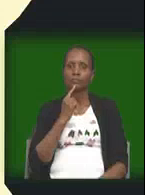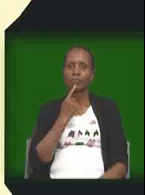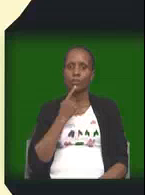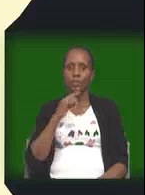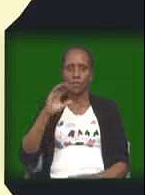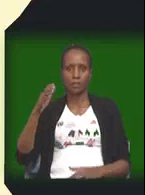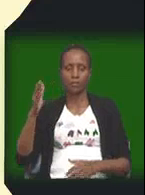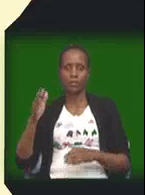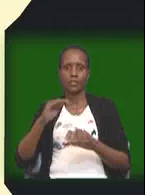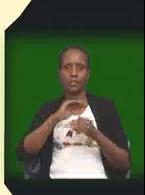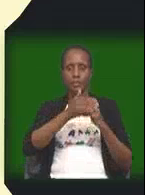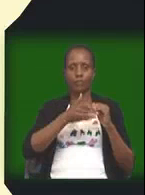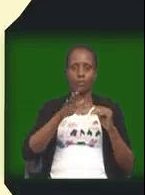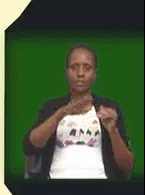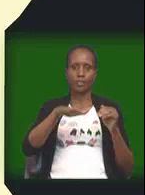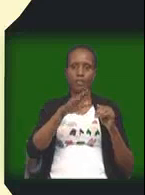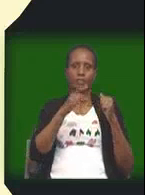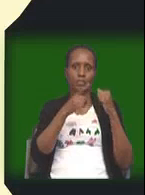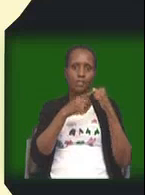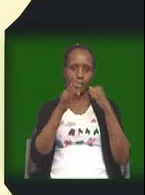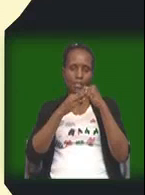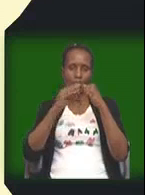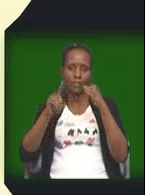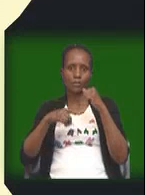Turkana County covers an area of